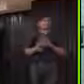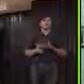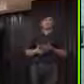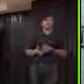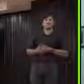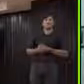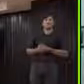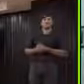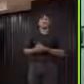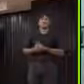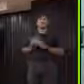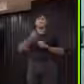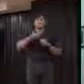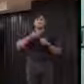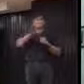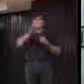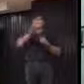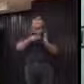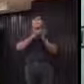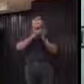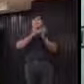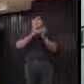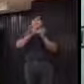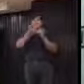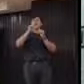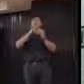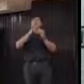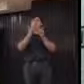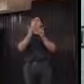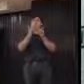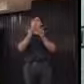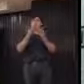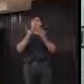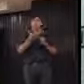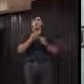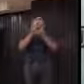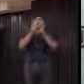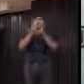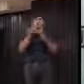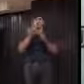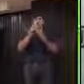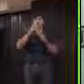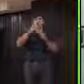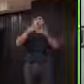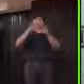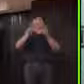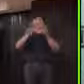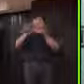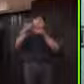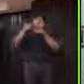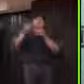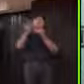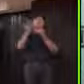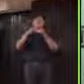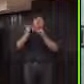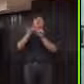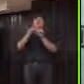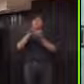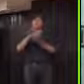am a doctoral student at NASA. So I'm working on constitutional history of Kashmir. My question is to